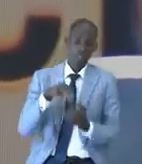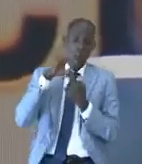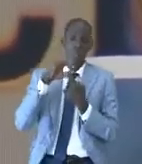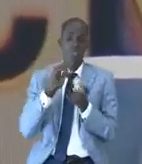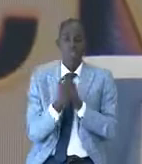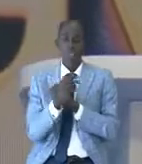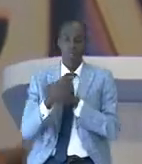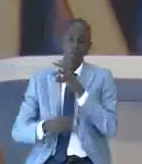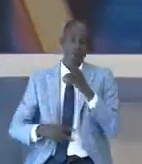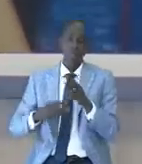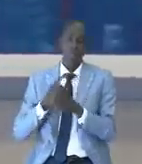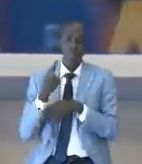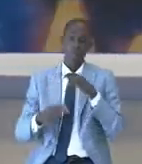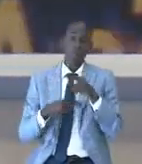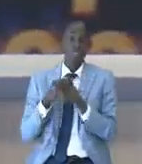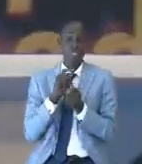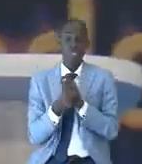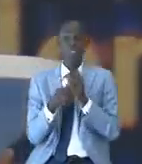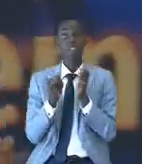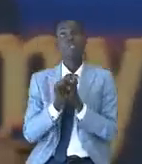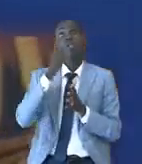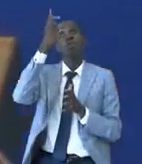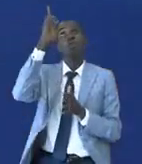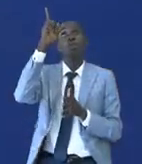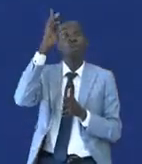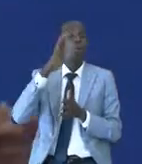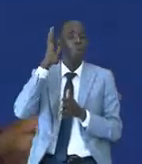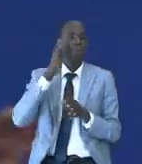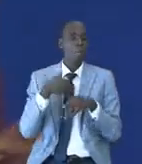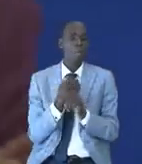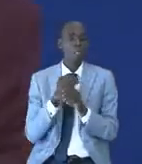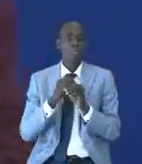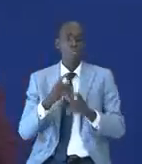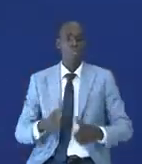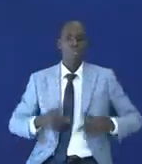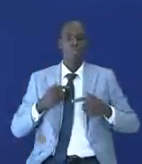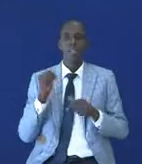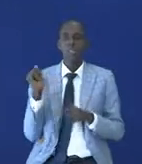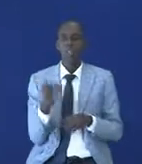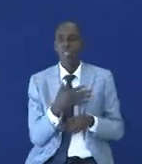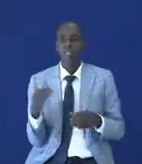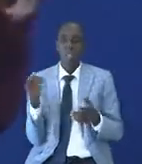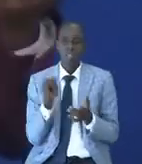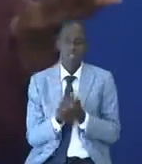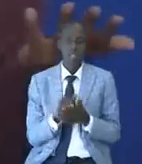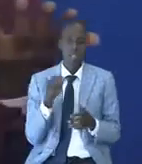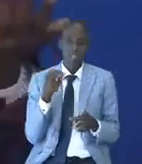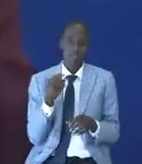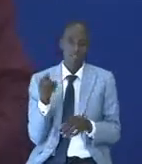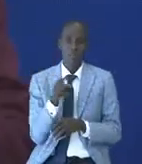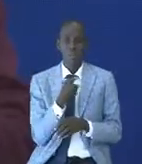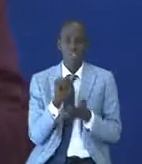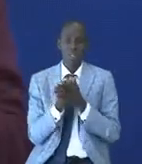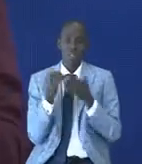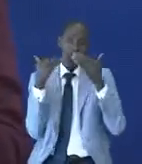that God is going to make in your life. Anything that needs changing, you can't limit